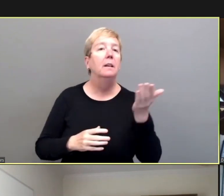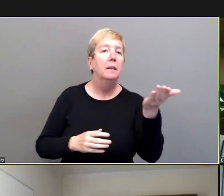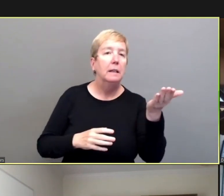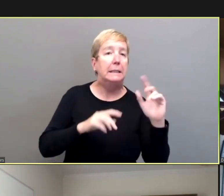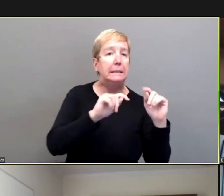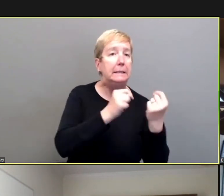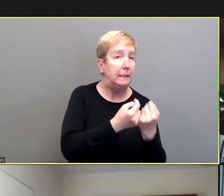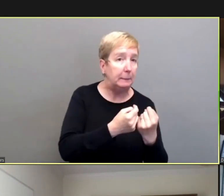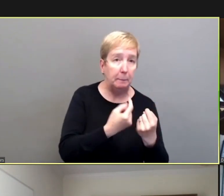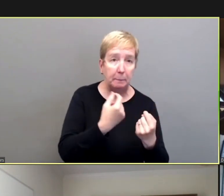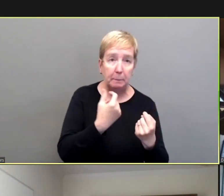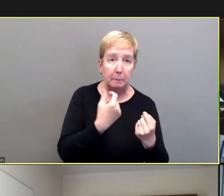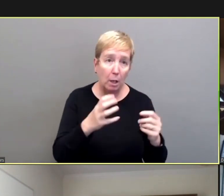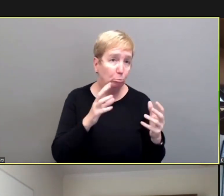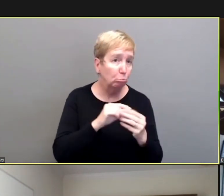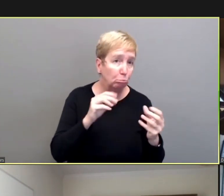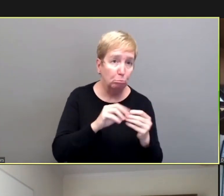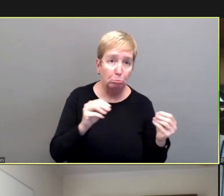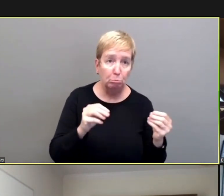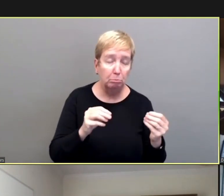panelists?